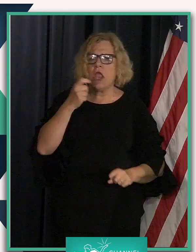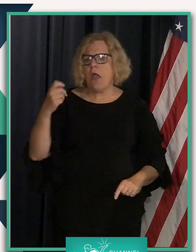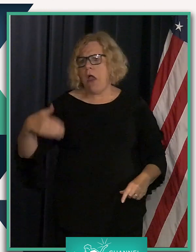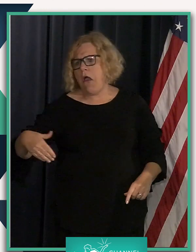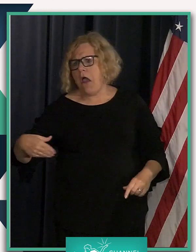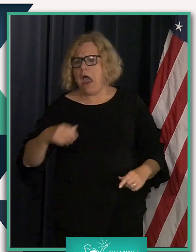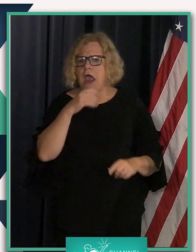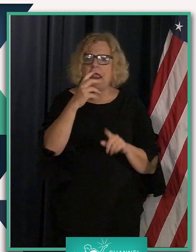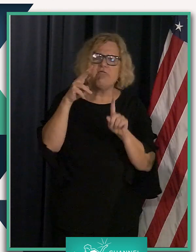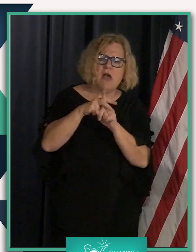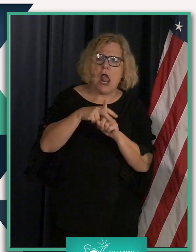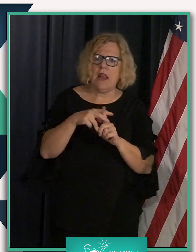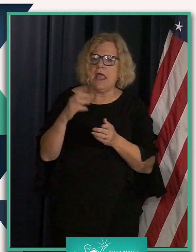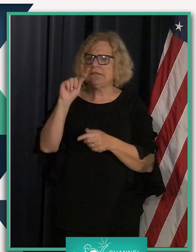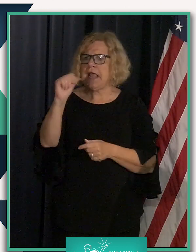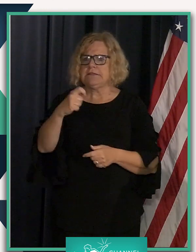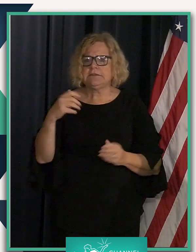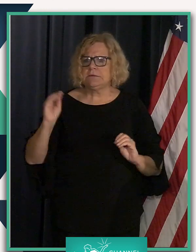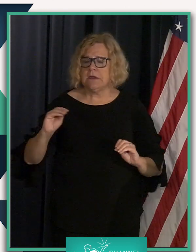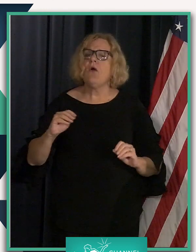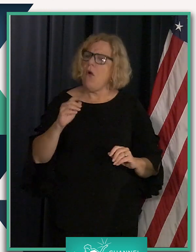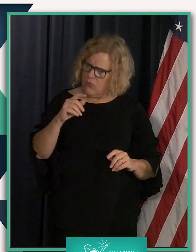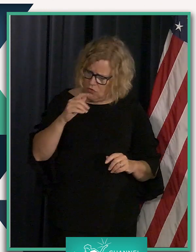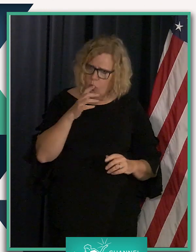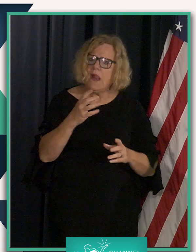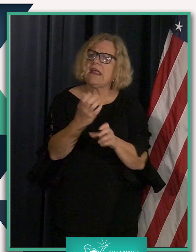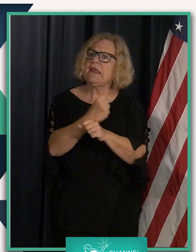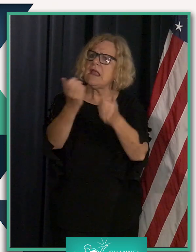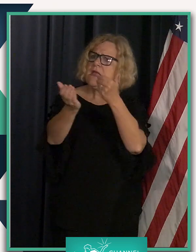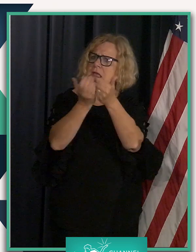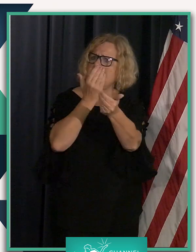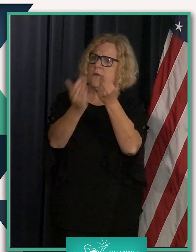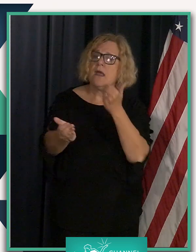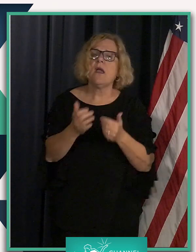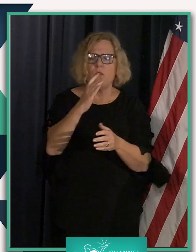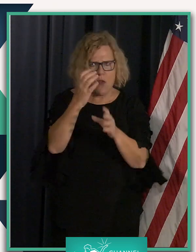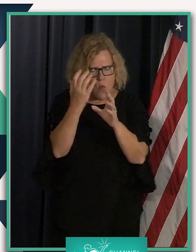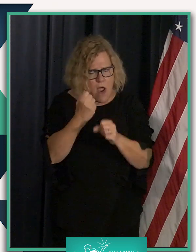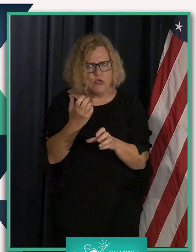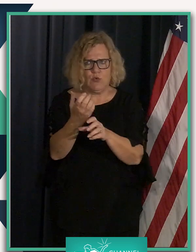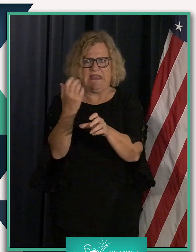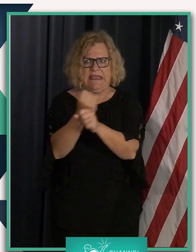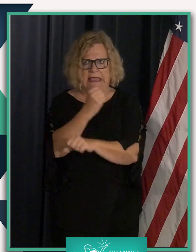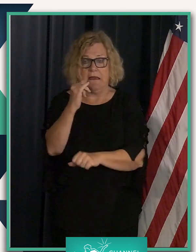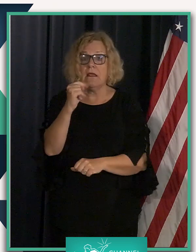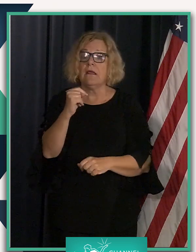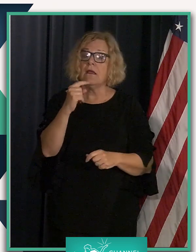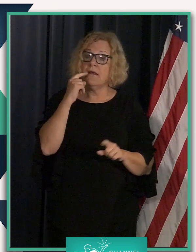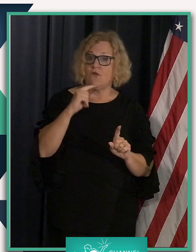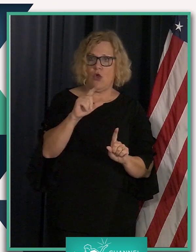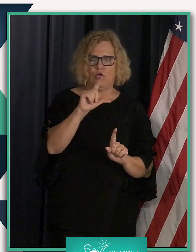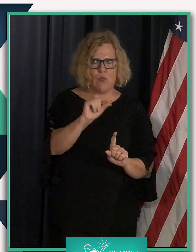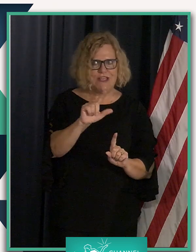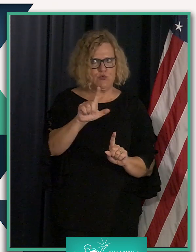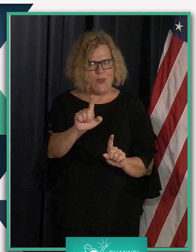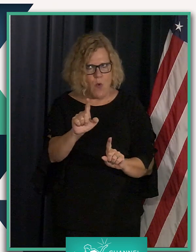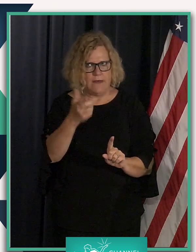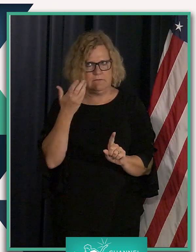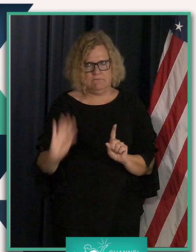didn't make enough money. No. You're entitled to this, and we want you to get it, and it's only for